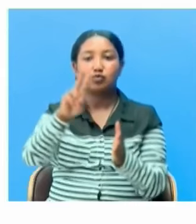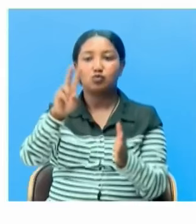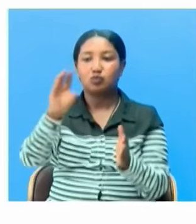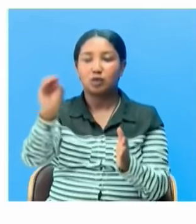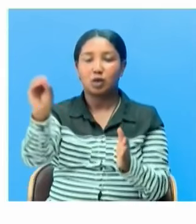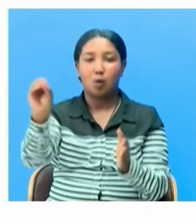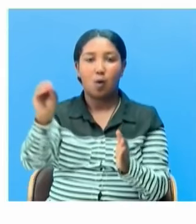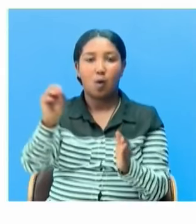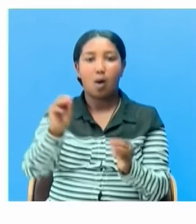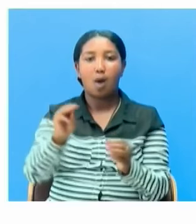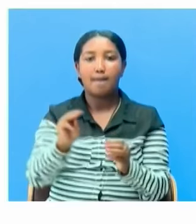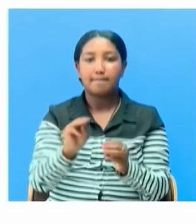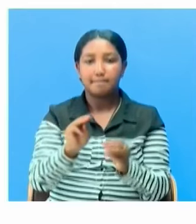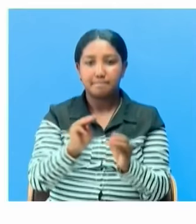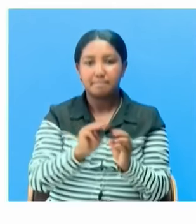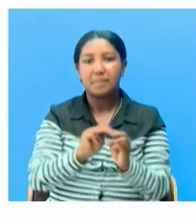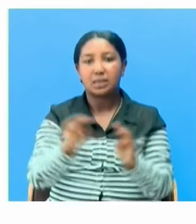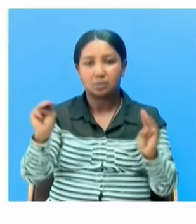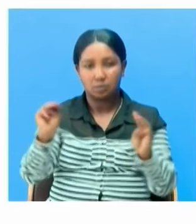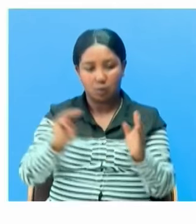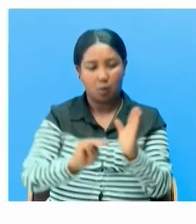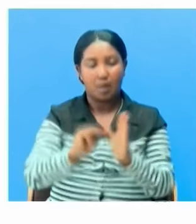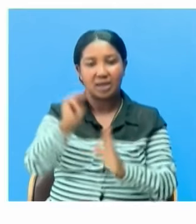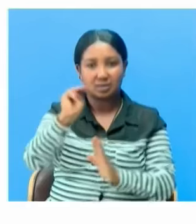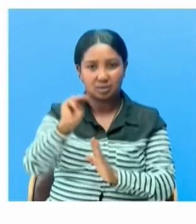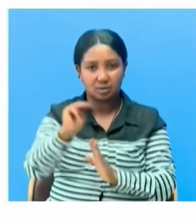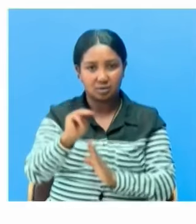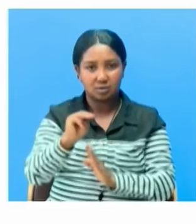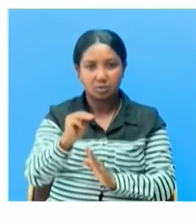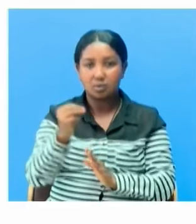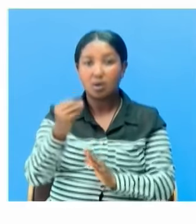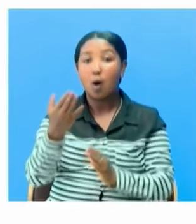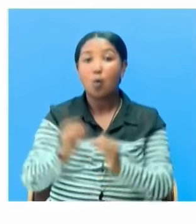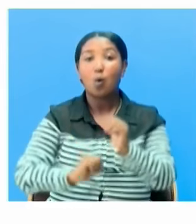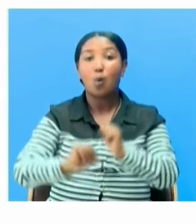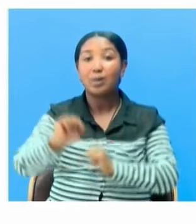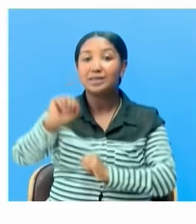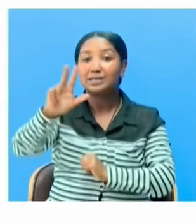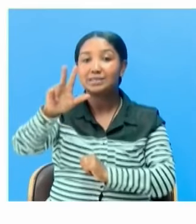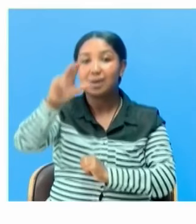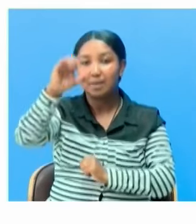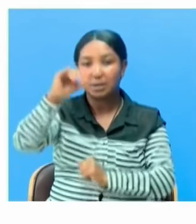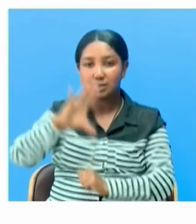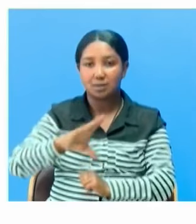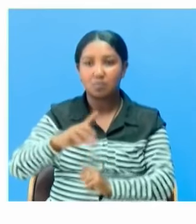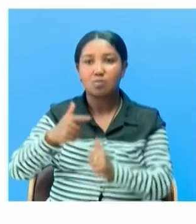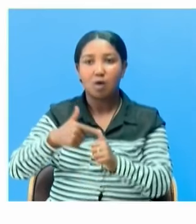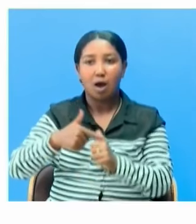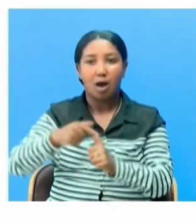1.20 meter. Now we are comparing three persons,